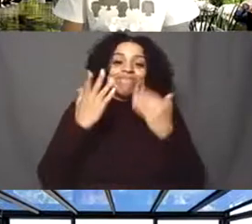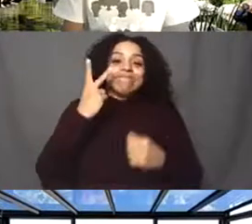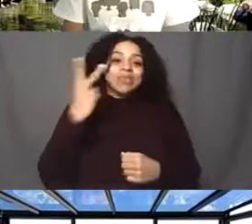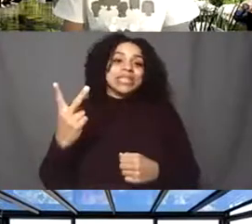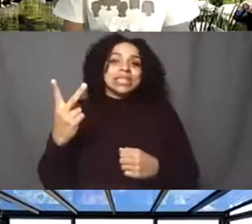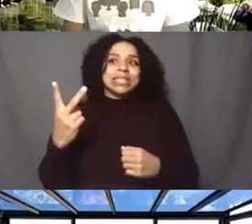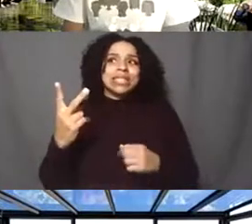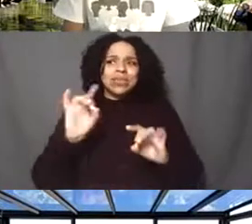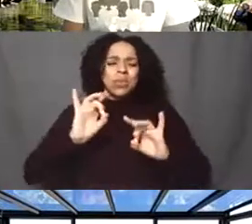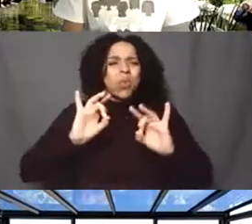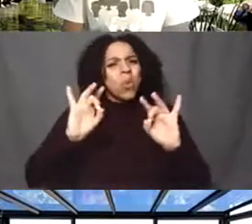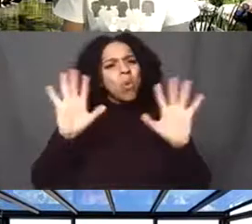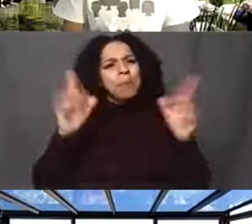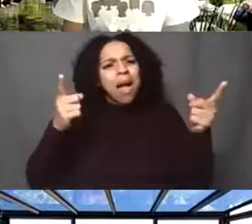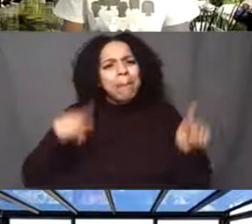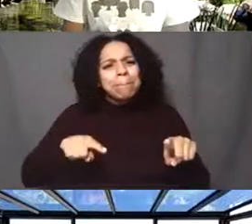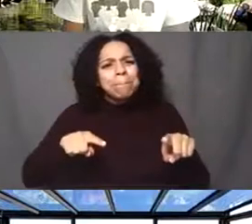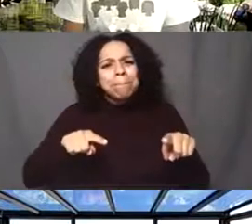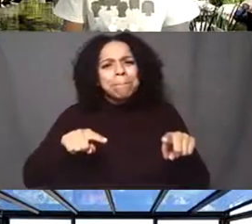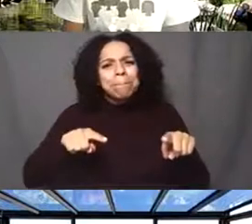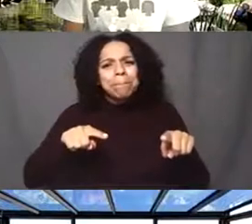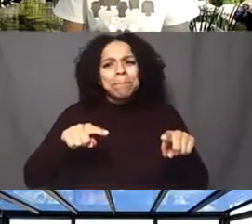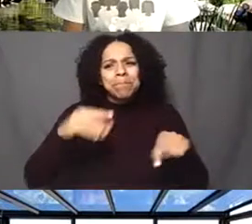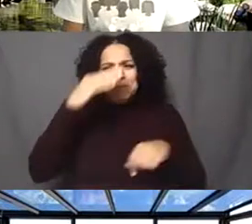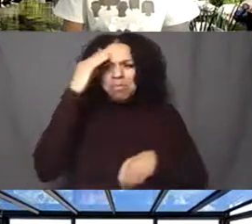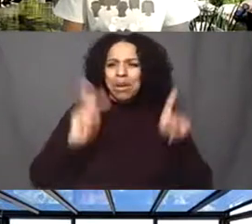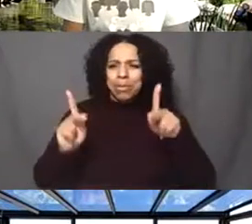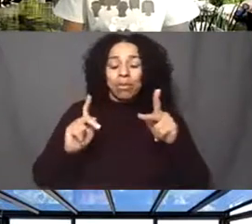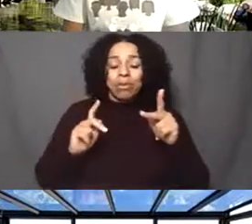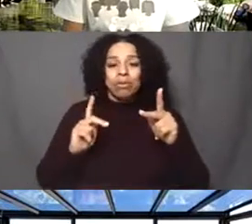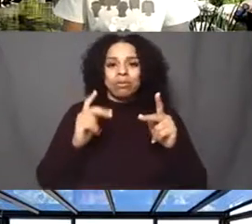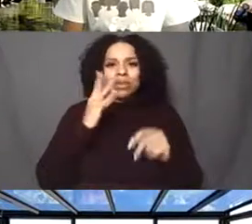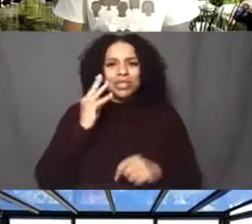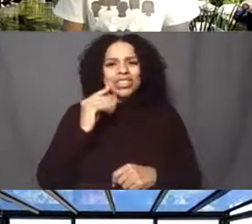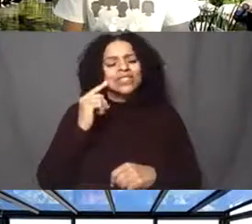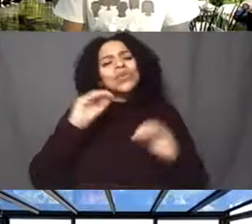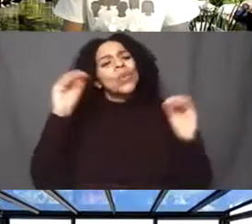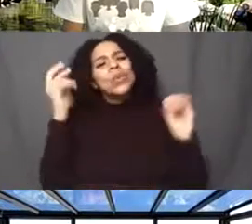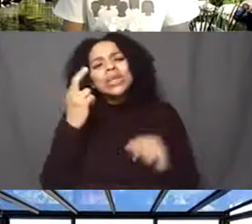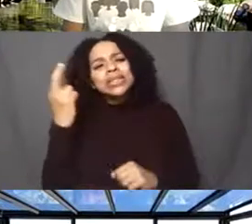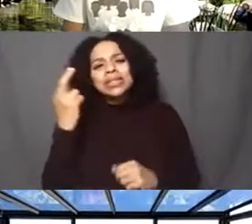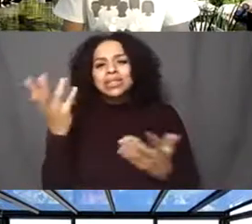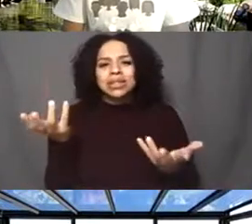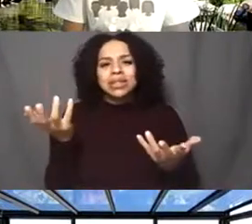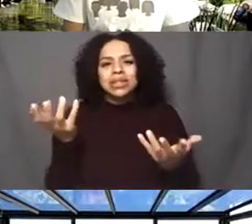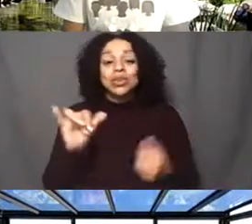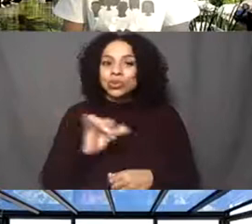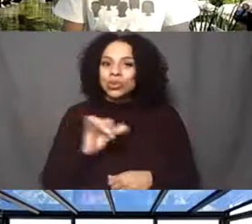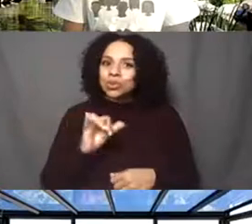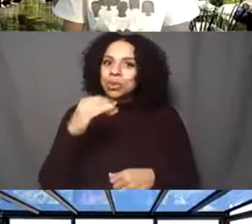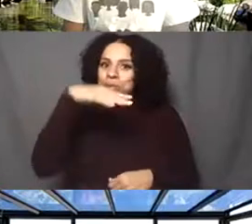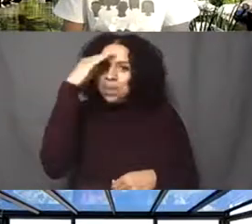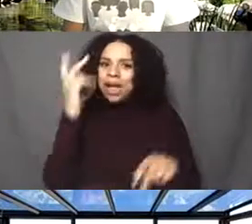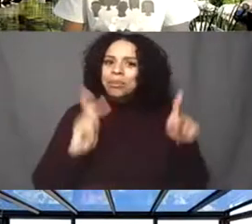reason whatsoever, but also just the resiliency, the constant fighting back, the